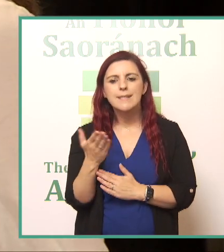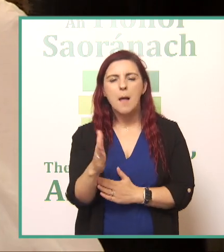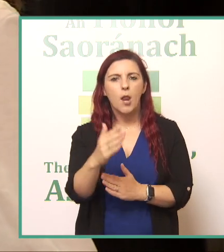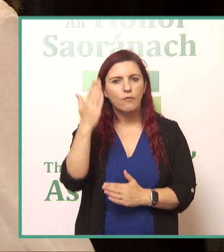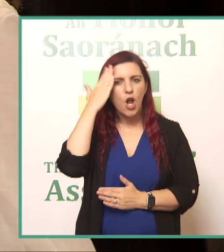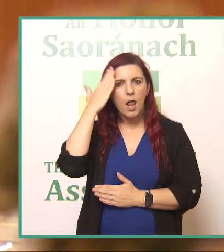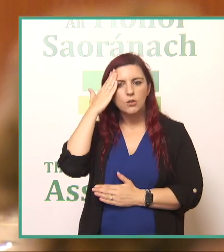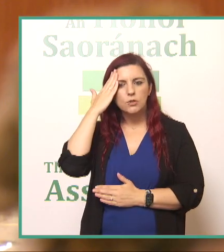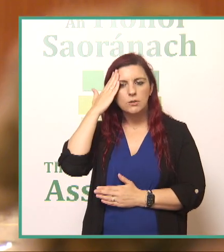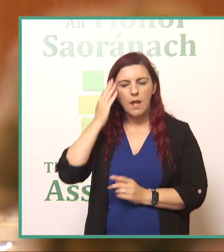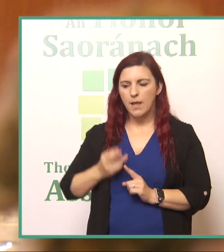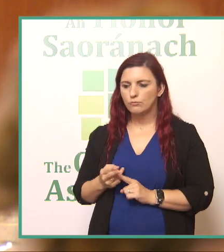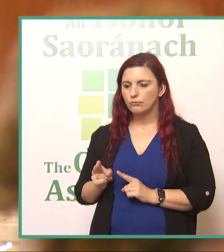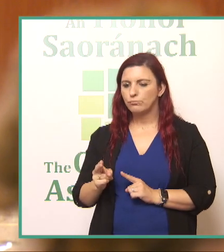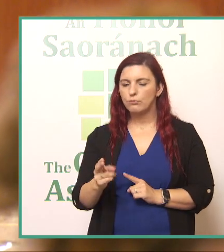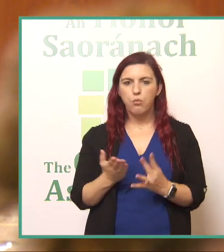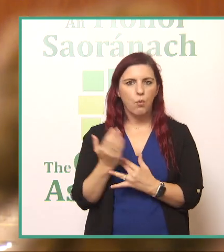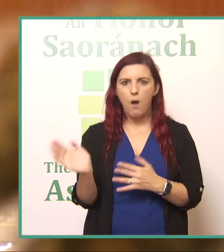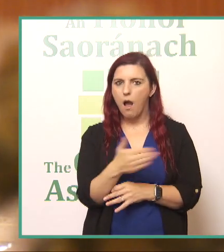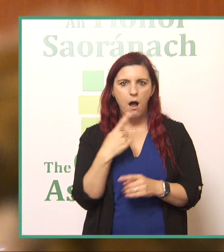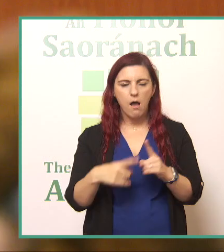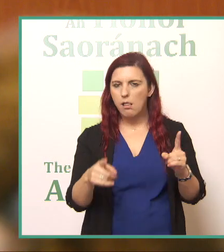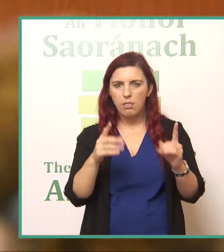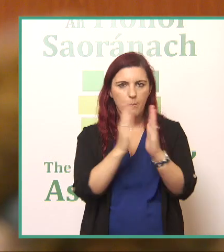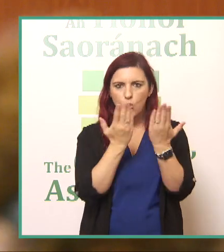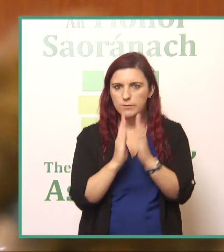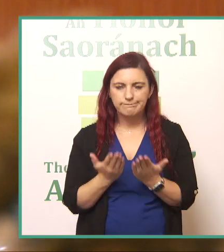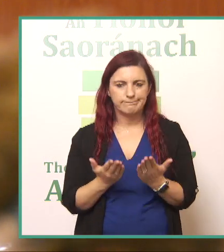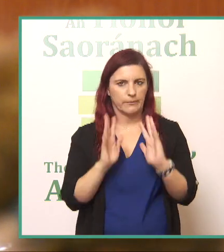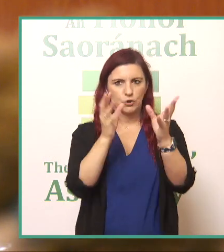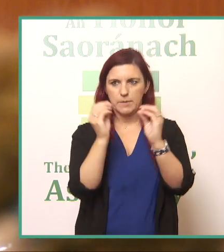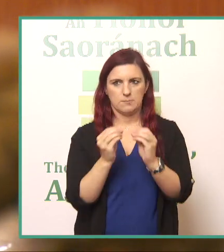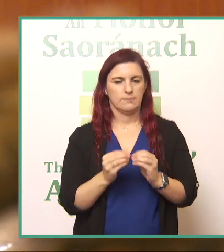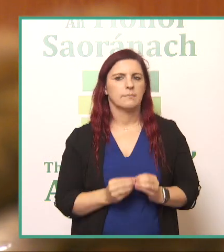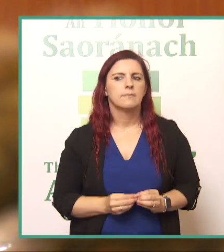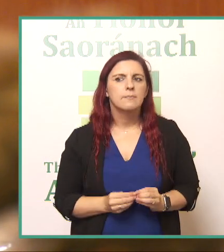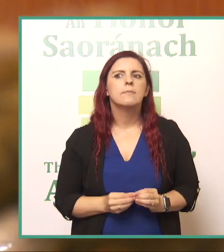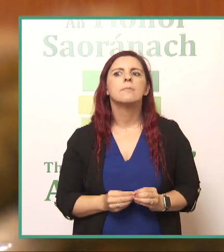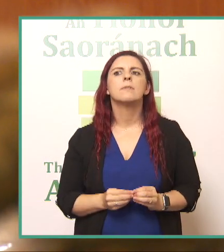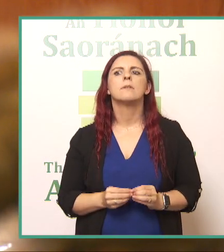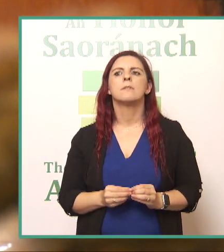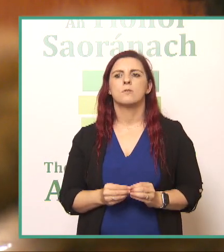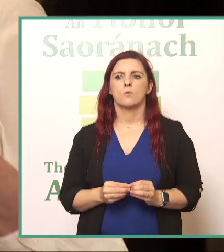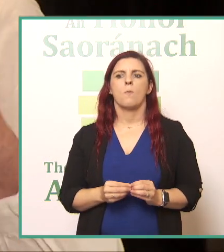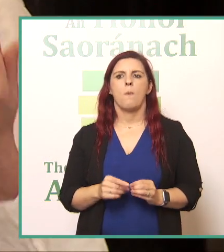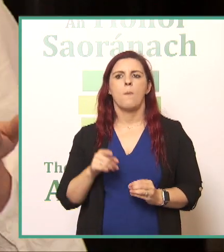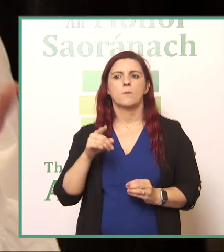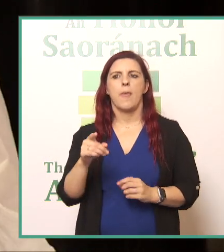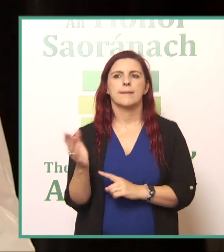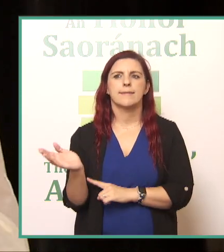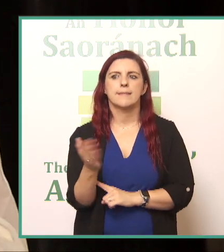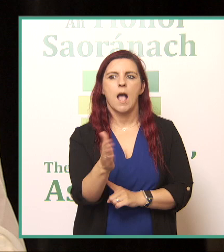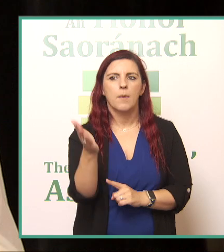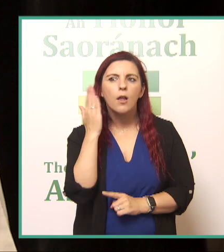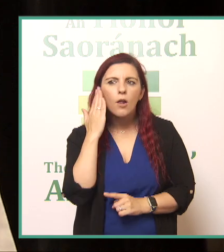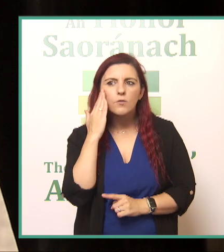through all of the literature. So the salmon of knowledge is at the opening of the Boyne, and it's sort of one of the